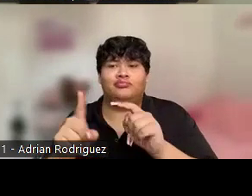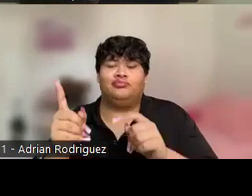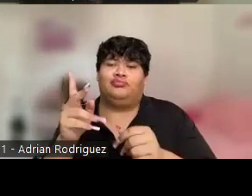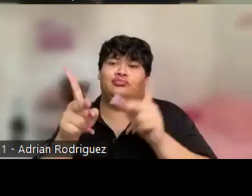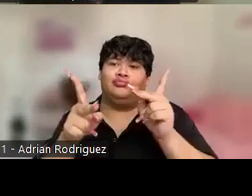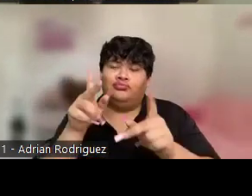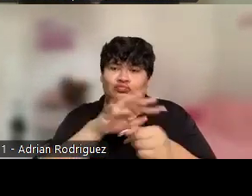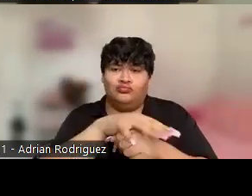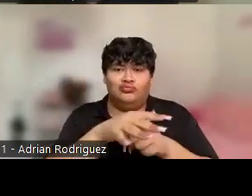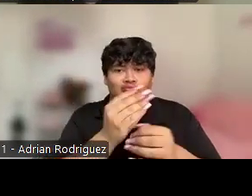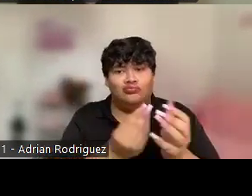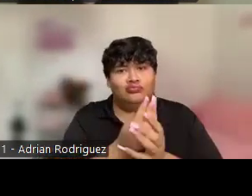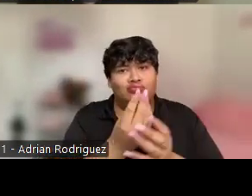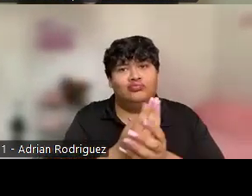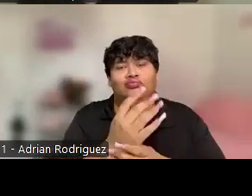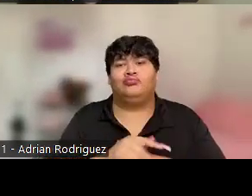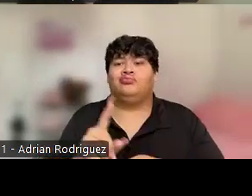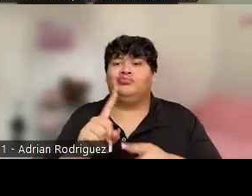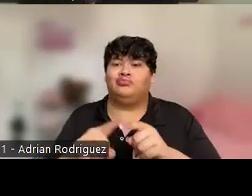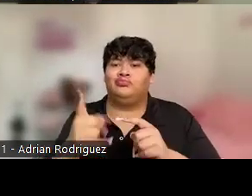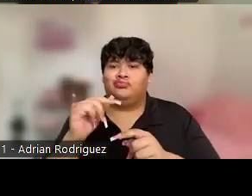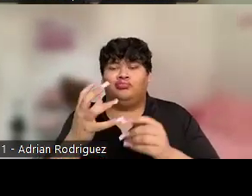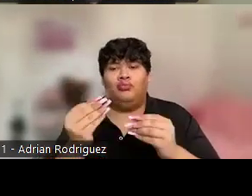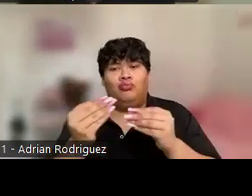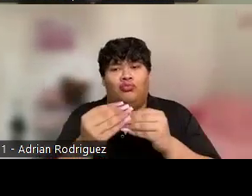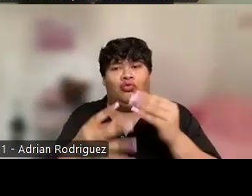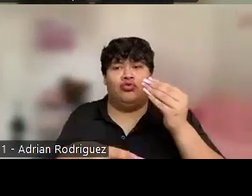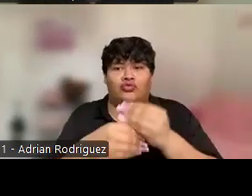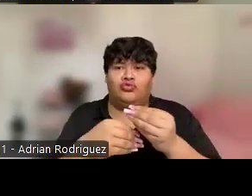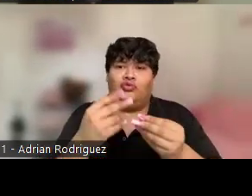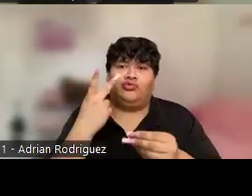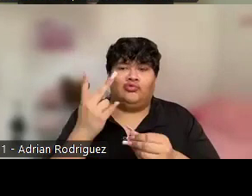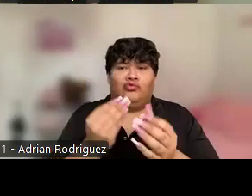population specification may end up as a charge type specification. So I'll